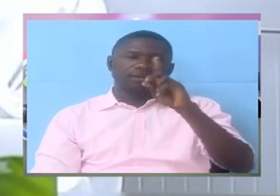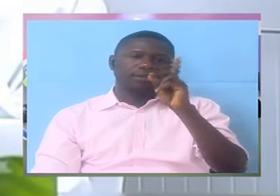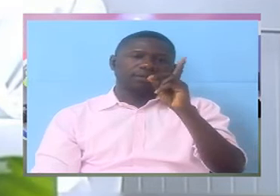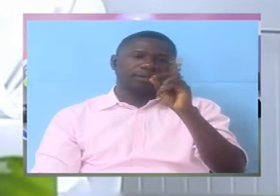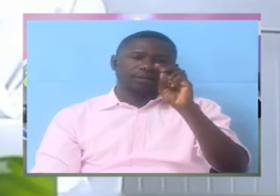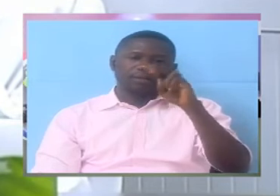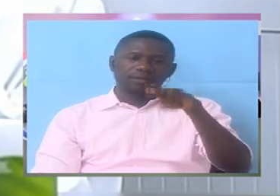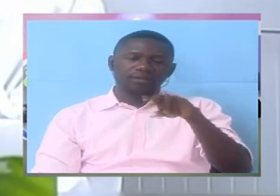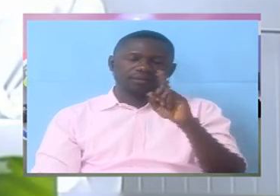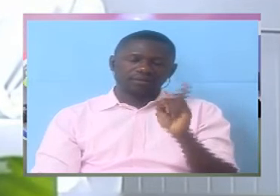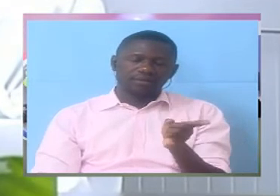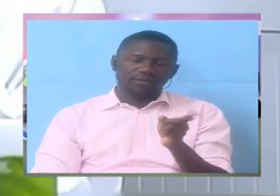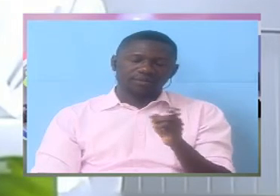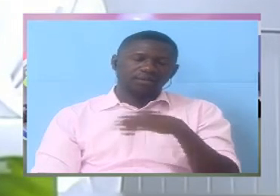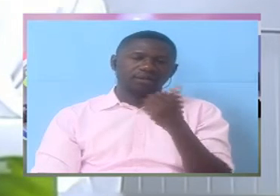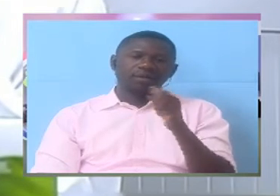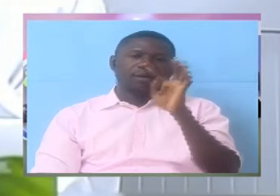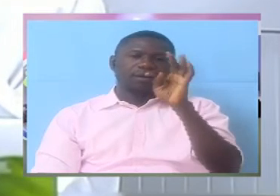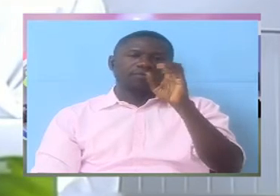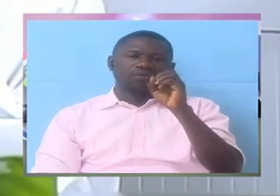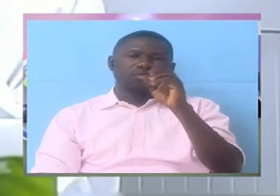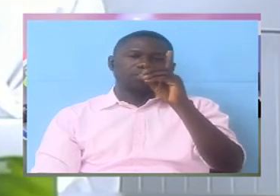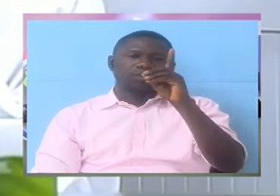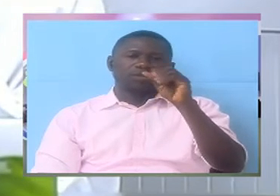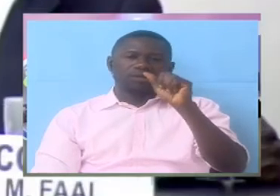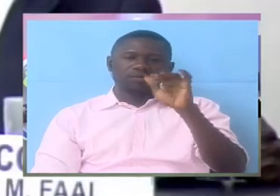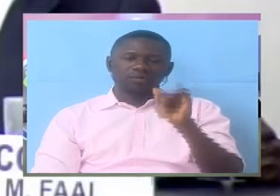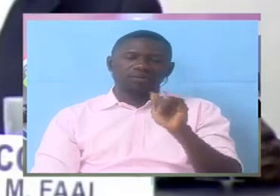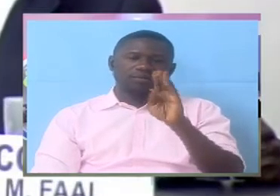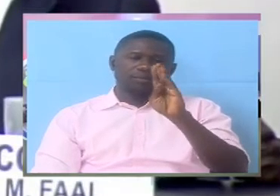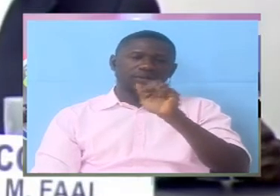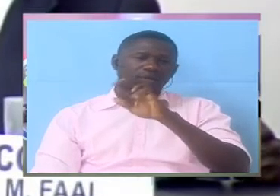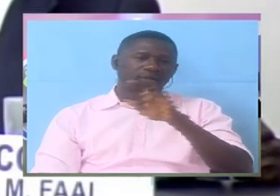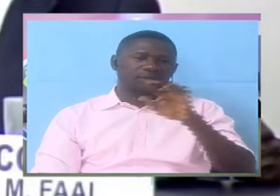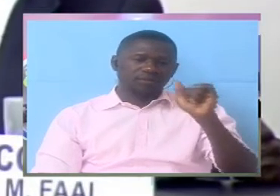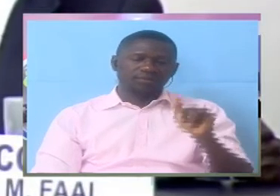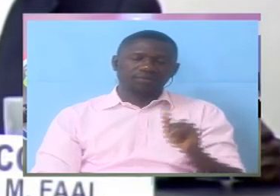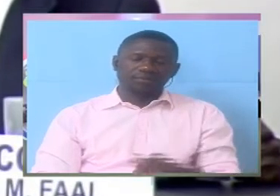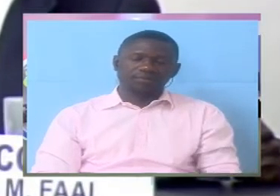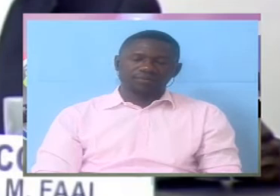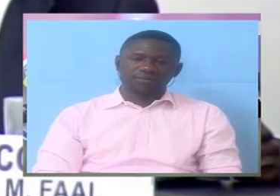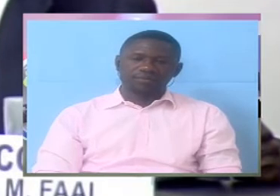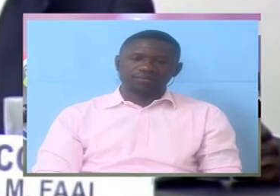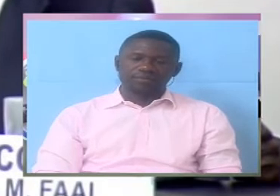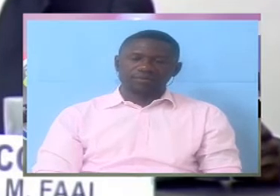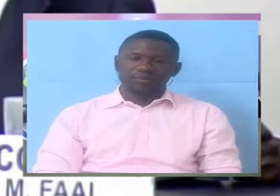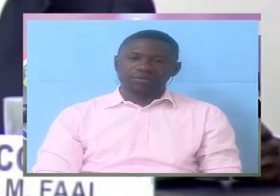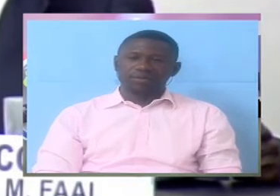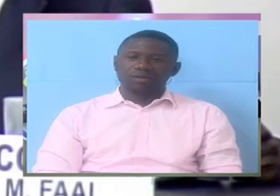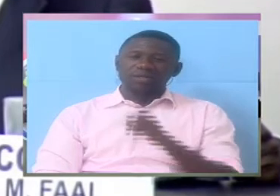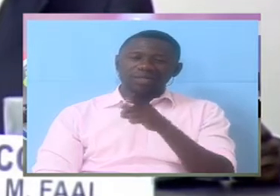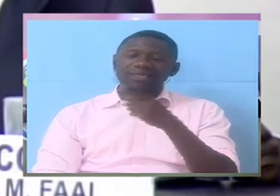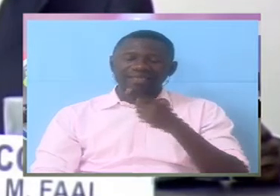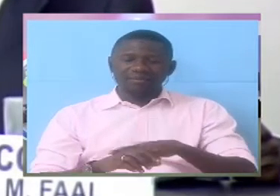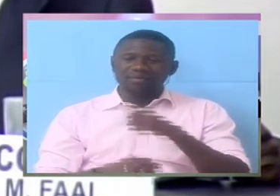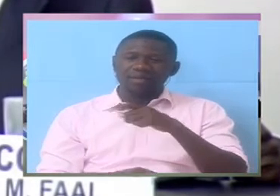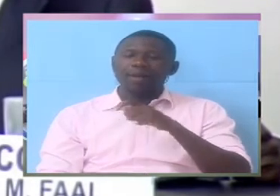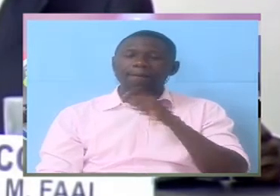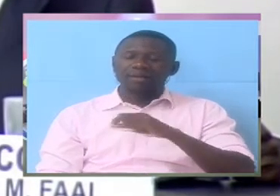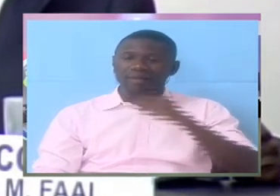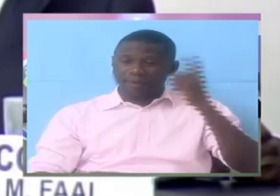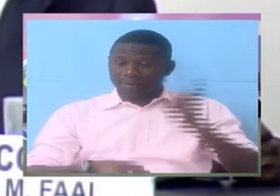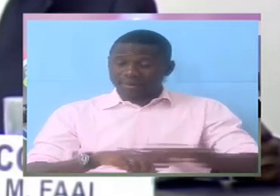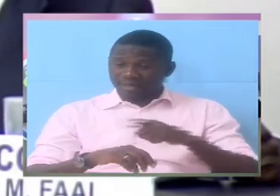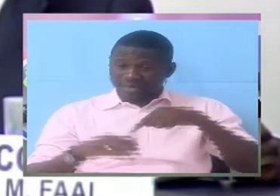For the Bari. Was Balo Kante beaten inside that office? You accepted that you have beaten him.